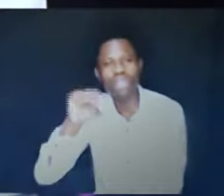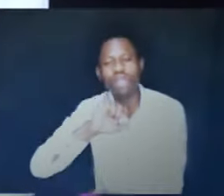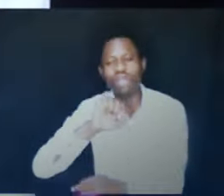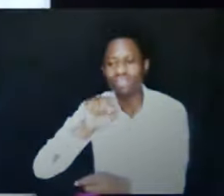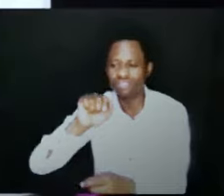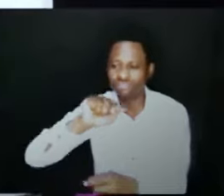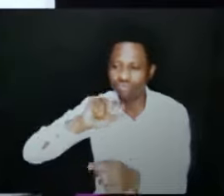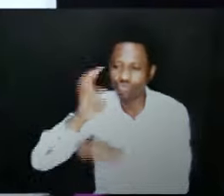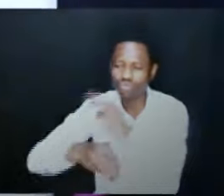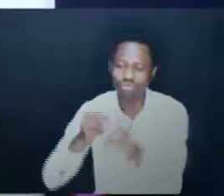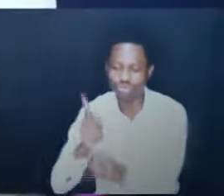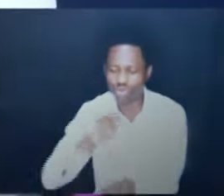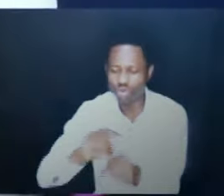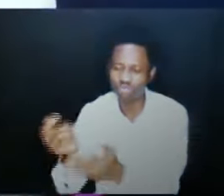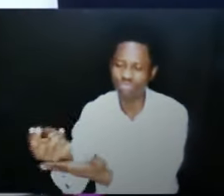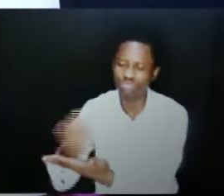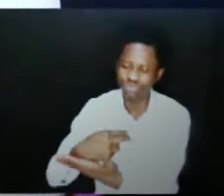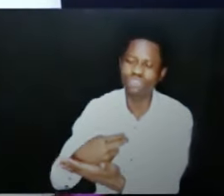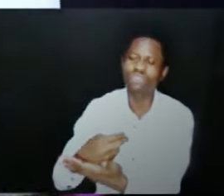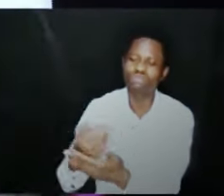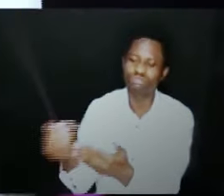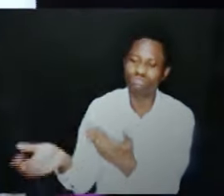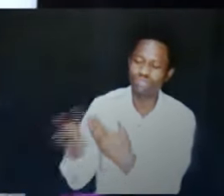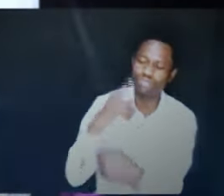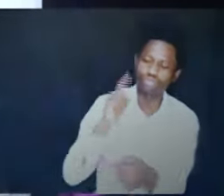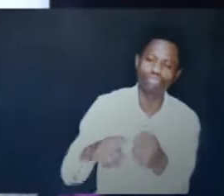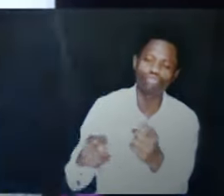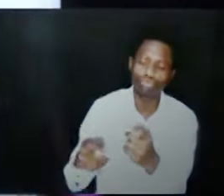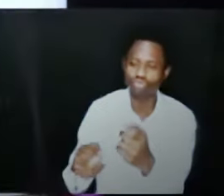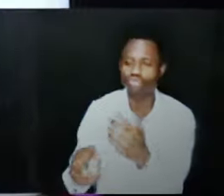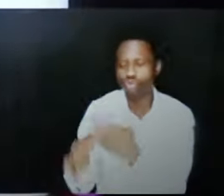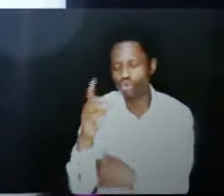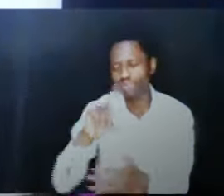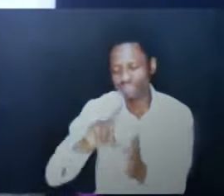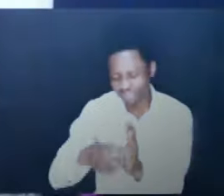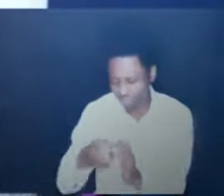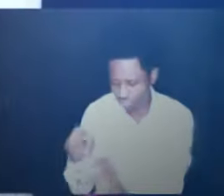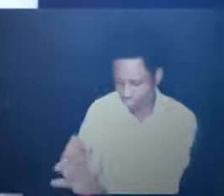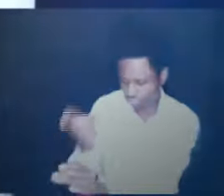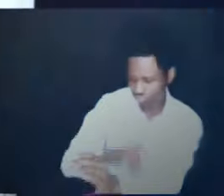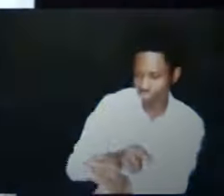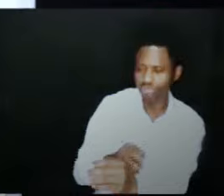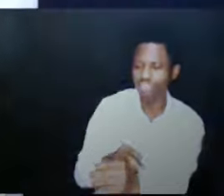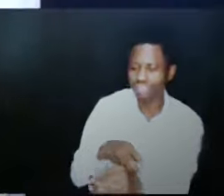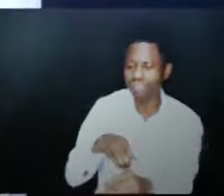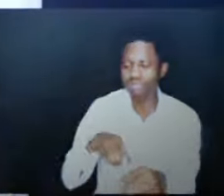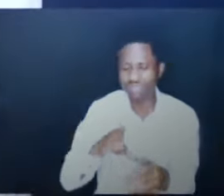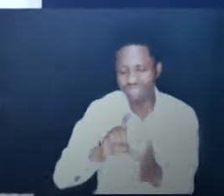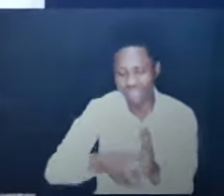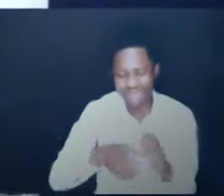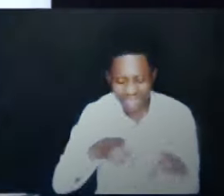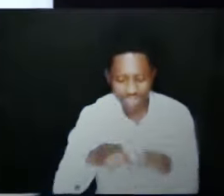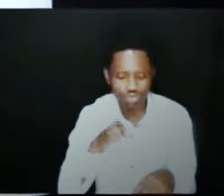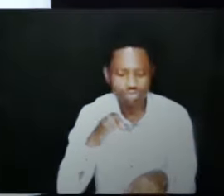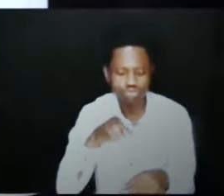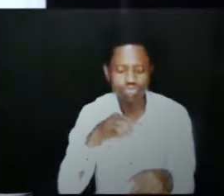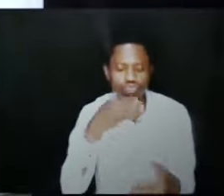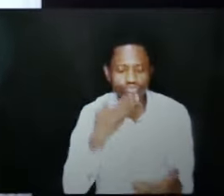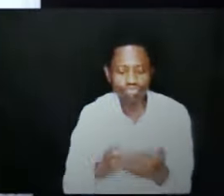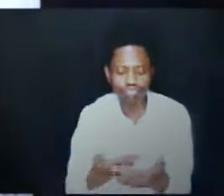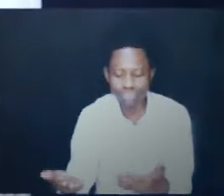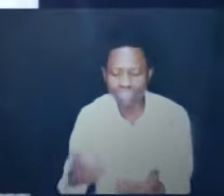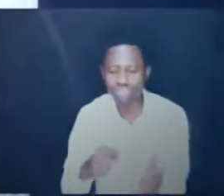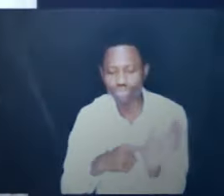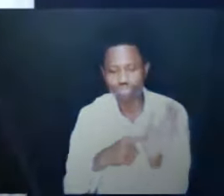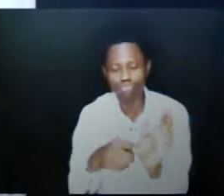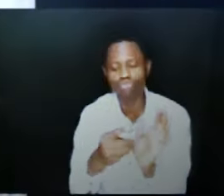wonye nyuma ese agensachira. So when Paul was saying that believe in the Lord Jesus and you will be saved, he also had it in mind